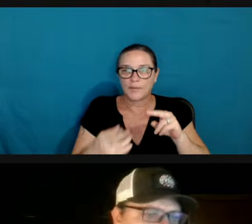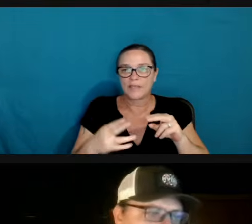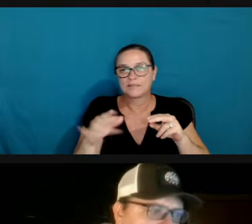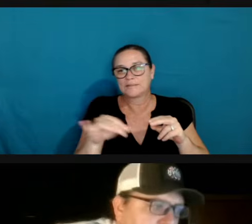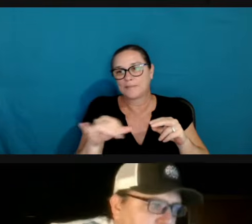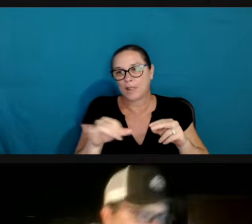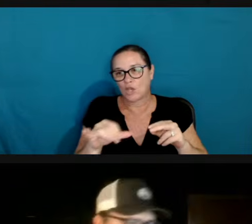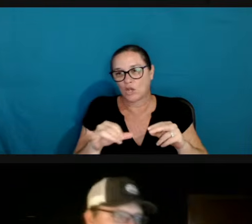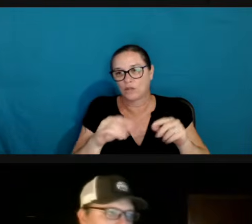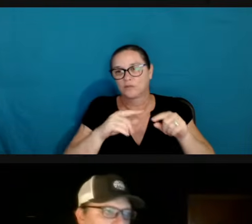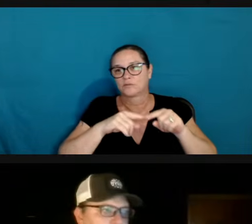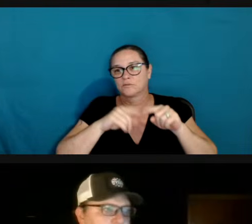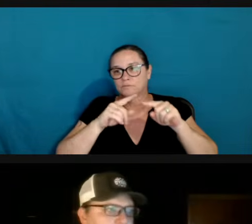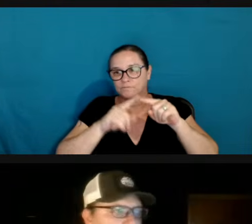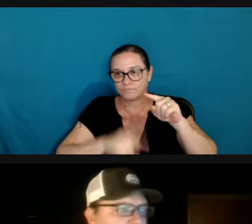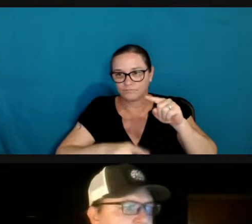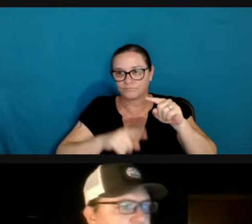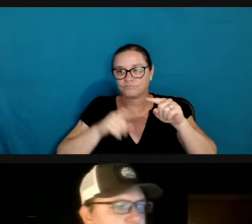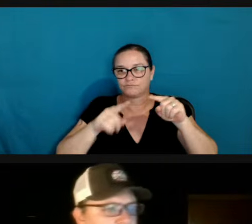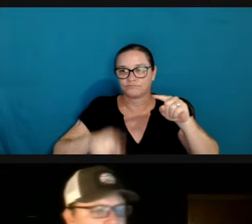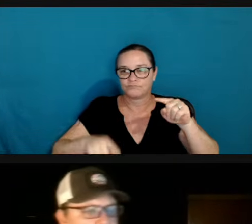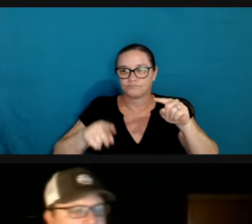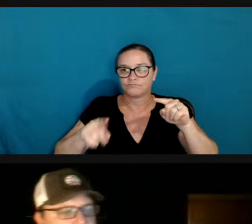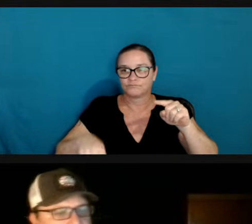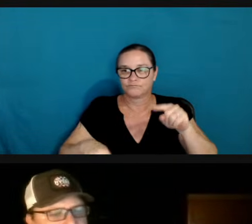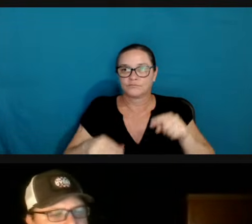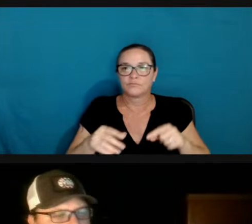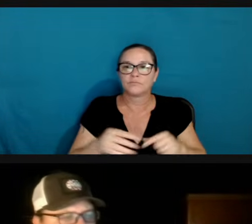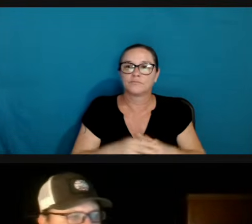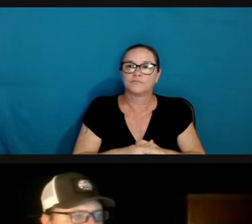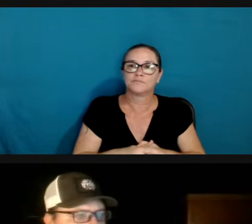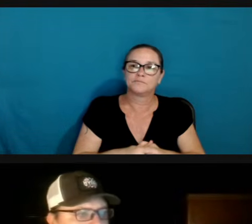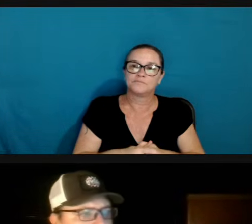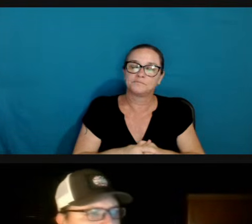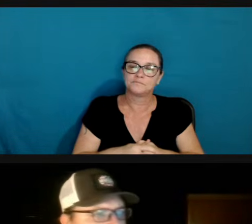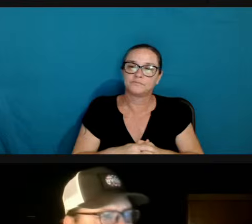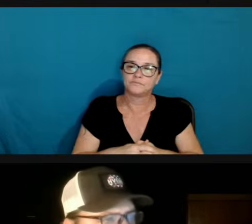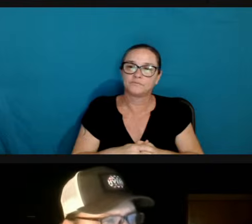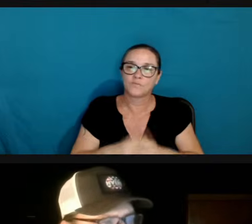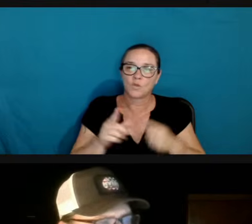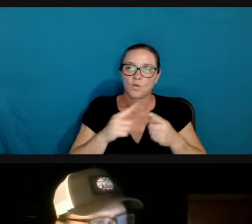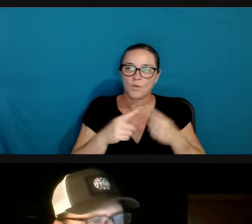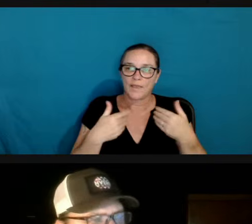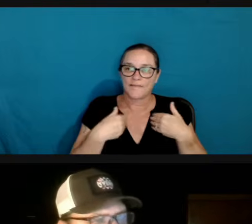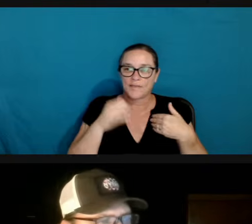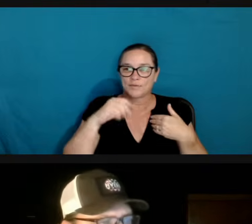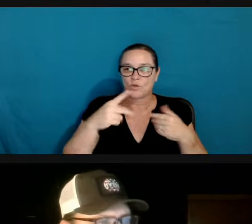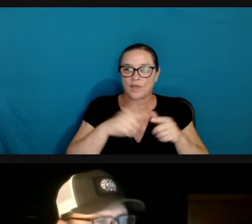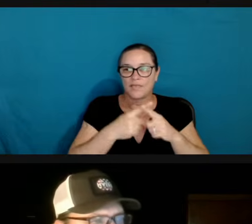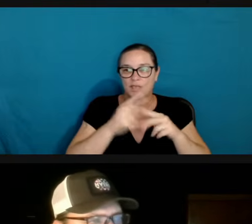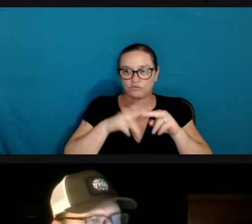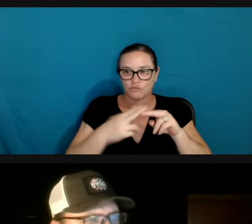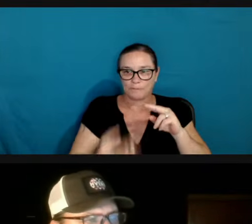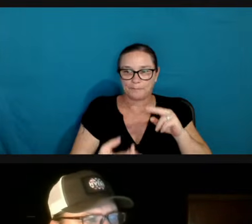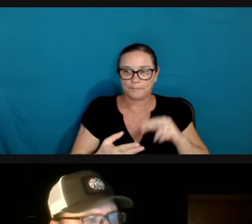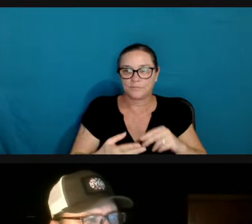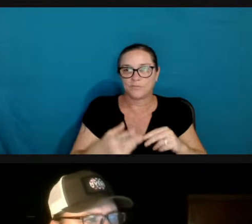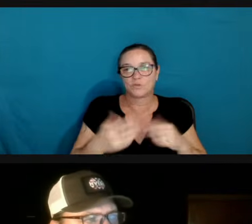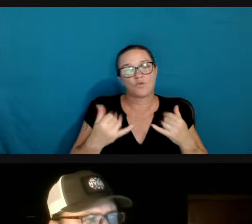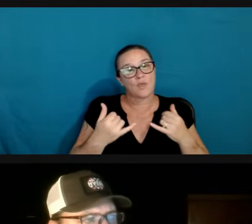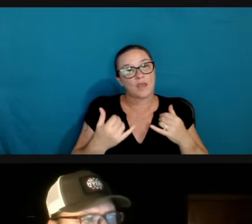similarly large amounts each time when they do produce an episode. So we're working our way back up.